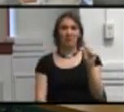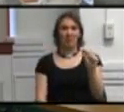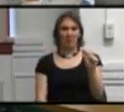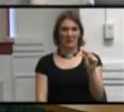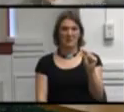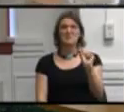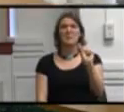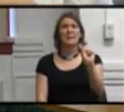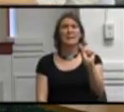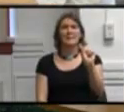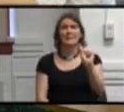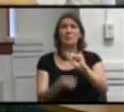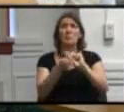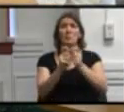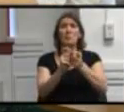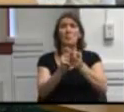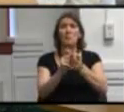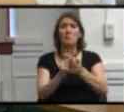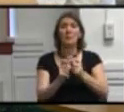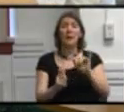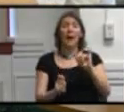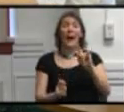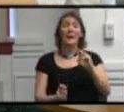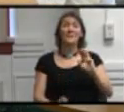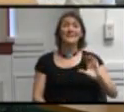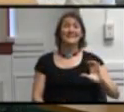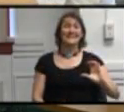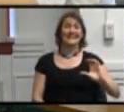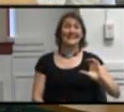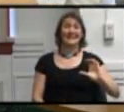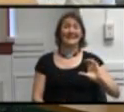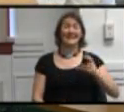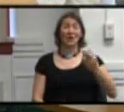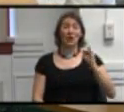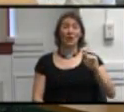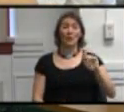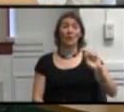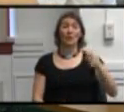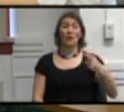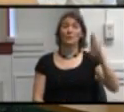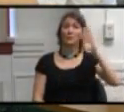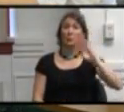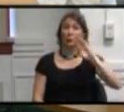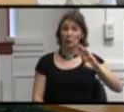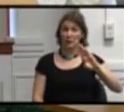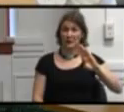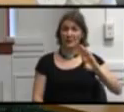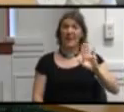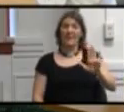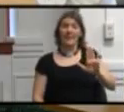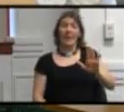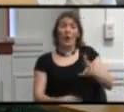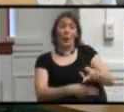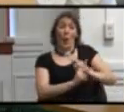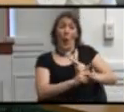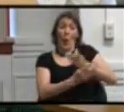in a very minor way to move item C, the Hermit Thrush Brewery Small Business Assistance